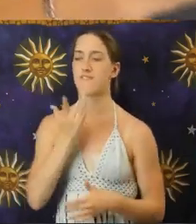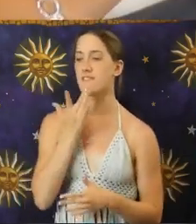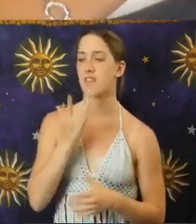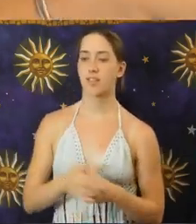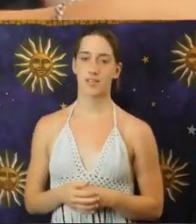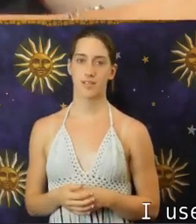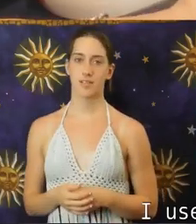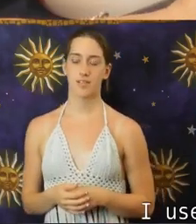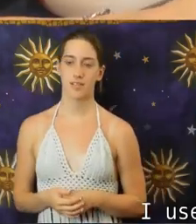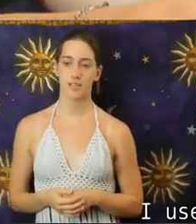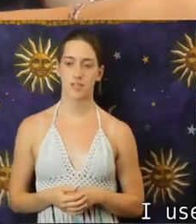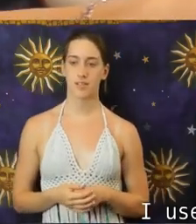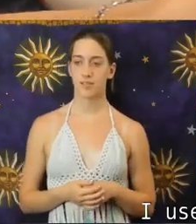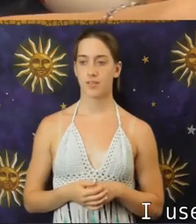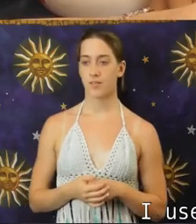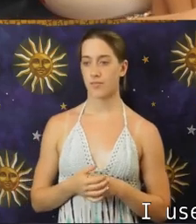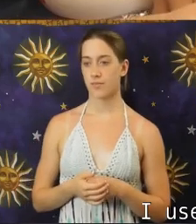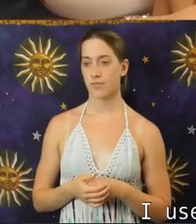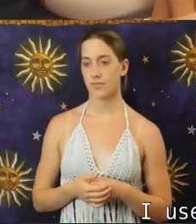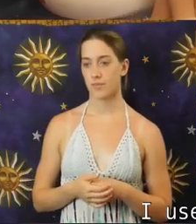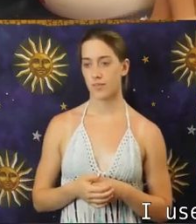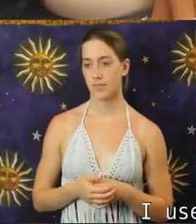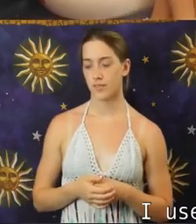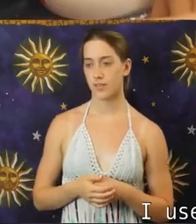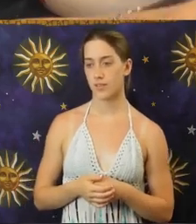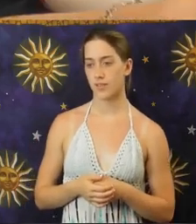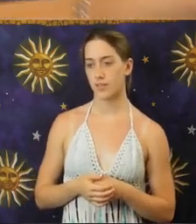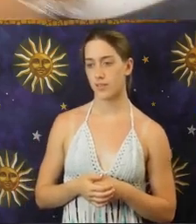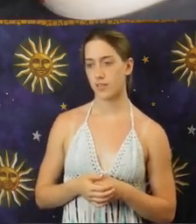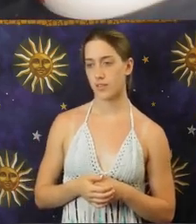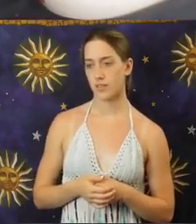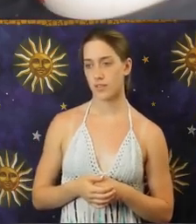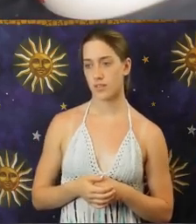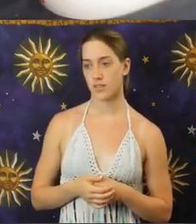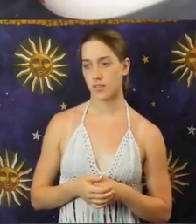You'll see it. I use this one a lot. It's my favorite.